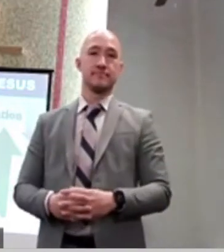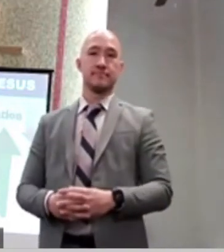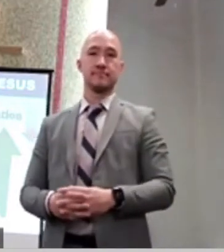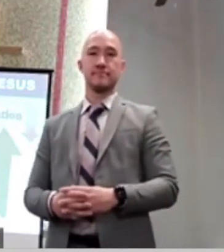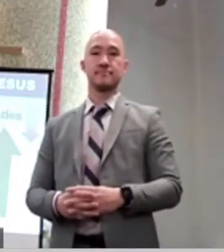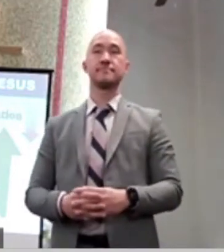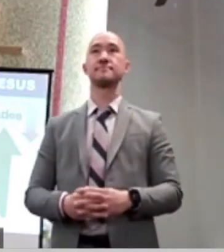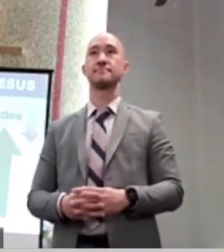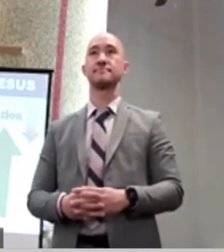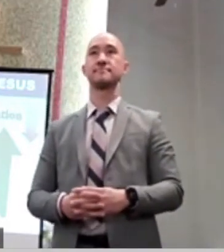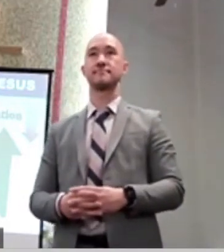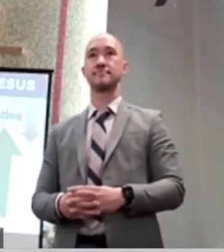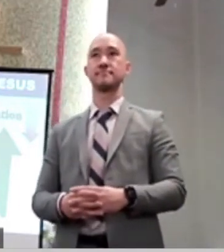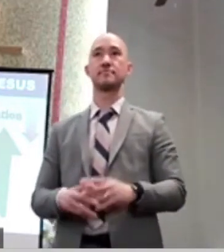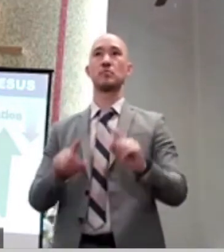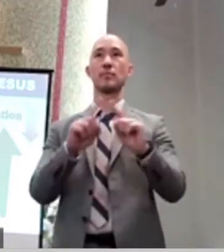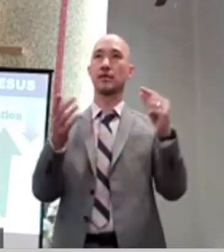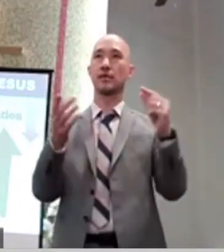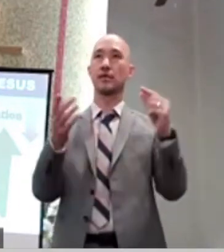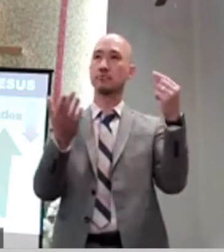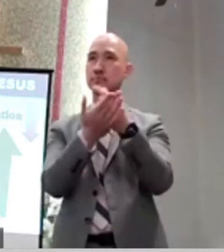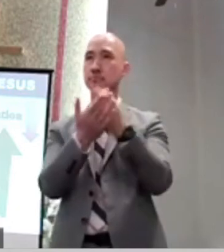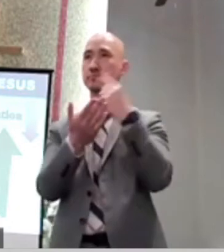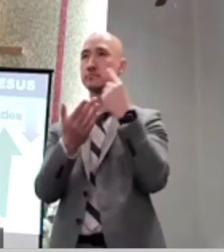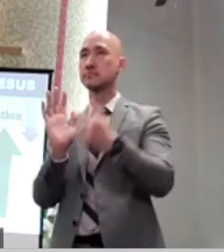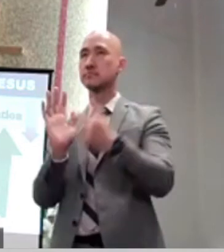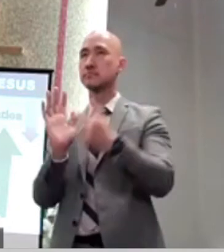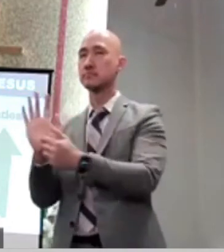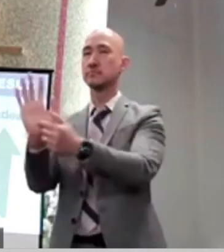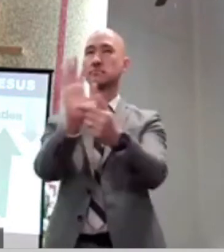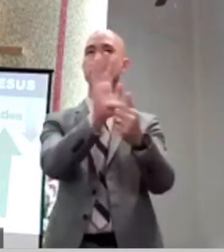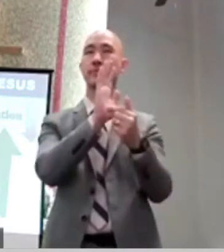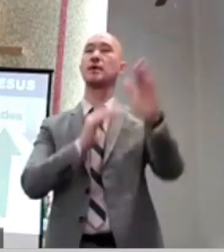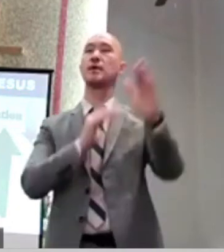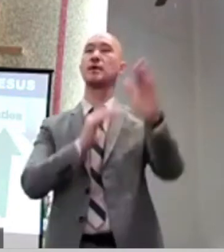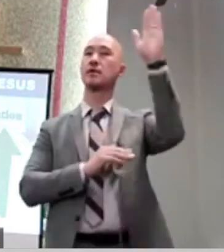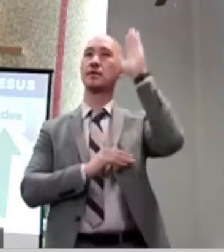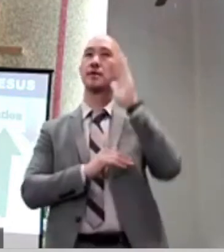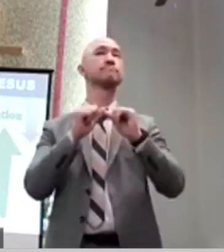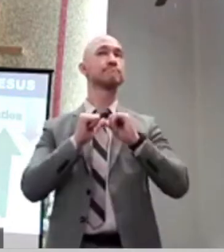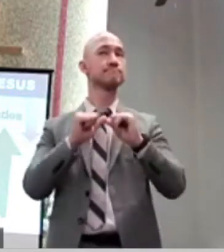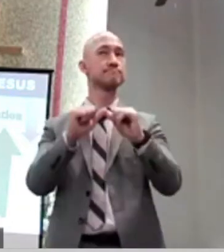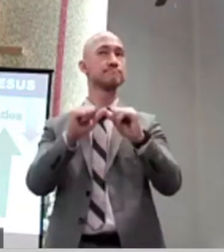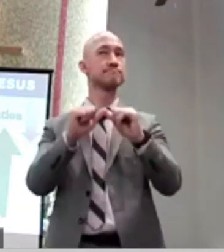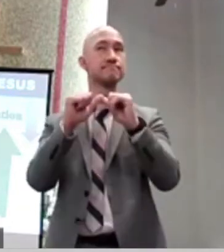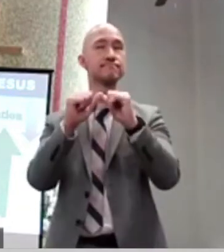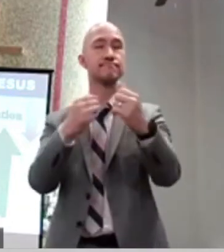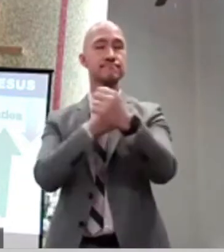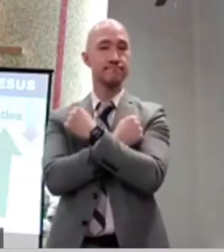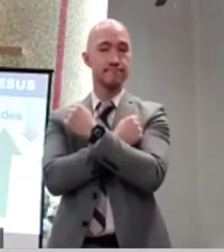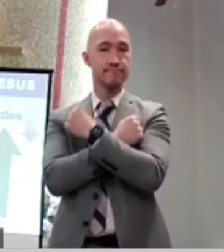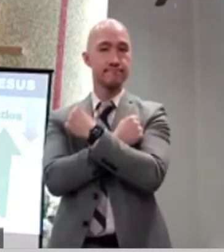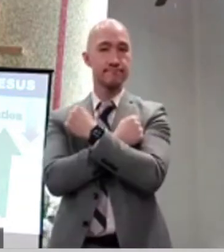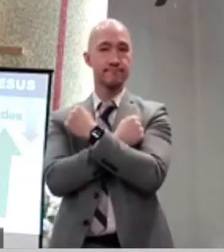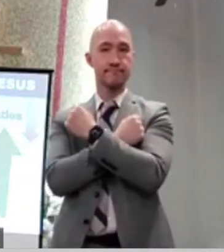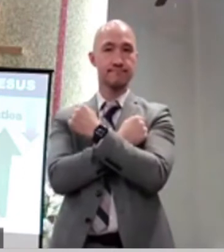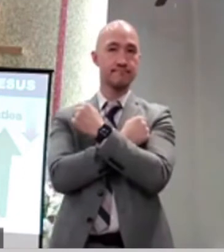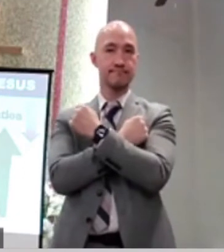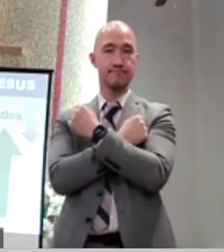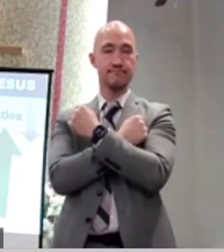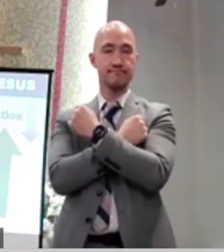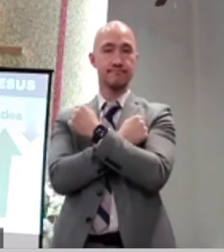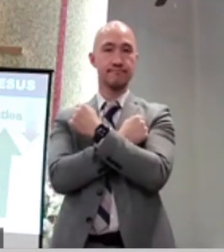way of thinking. But the gospel always reminds us of God's unlimited love and his perfect justice, all